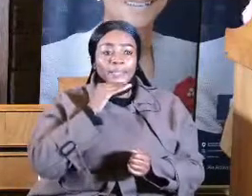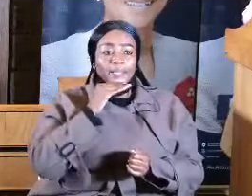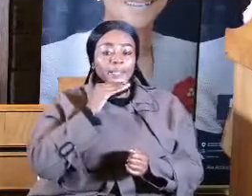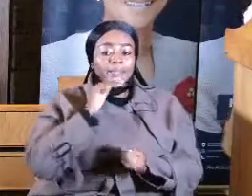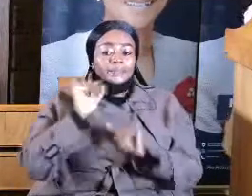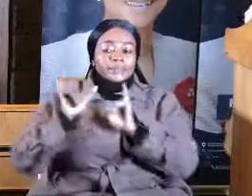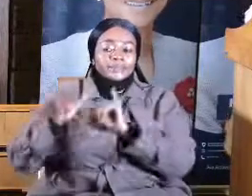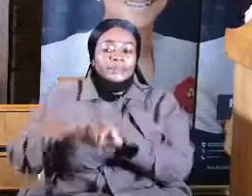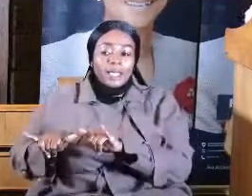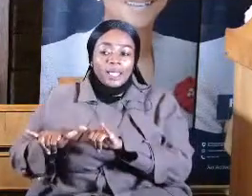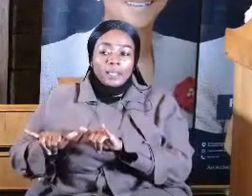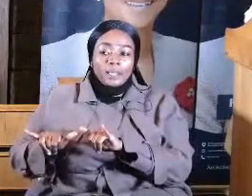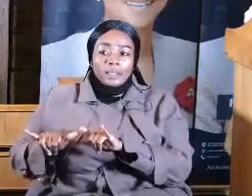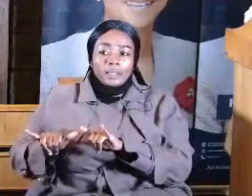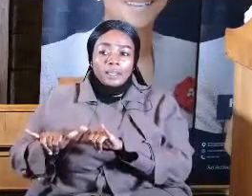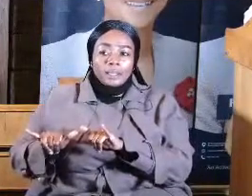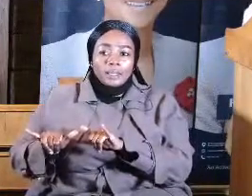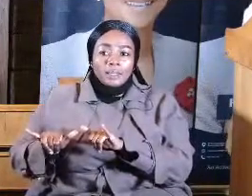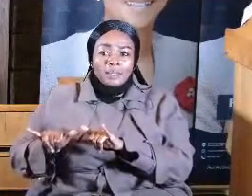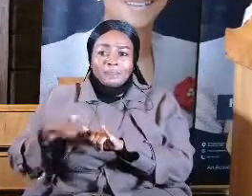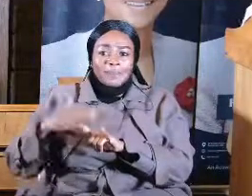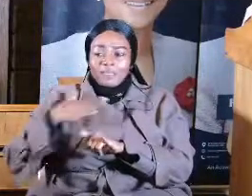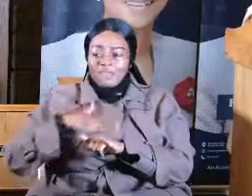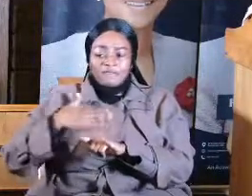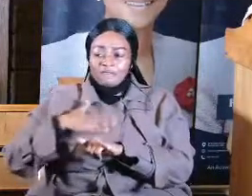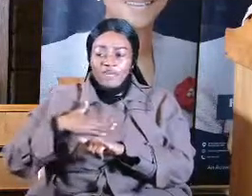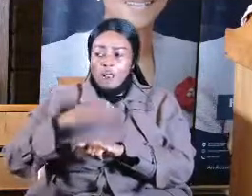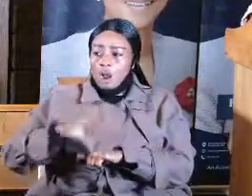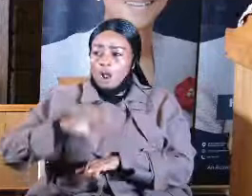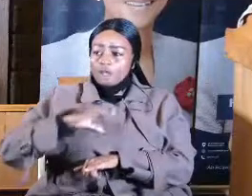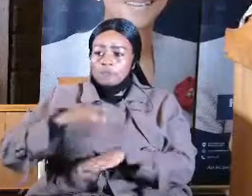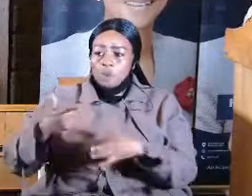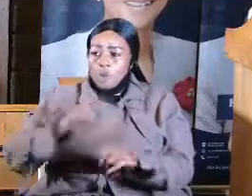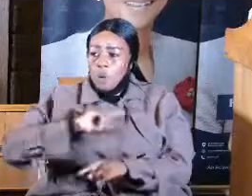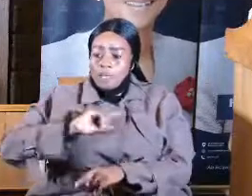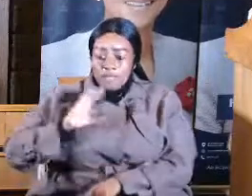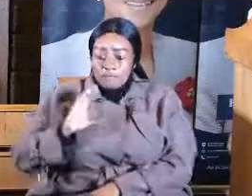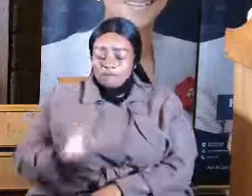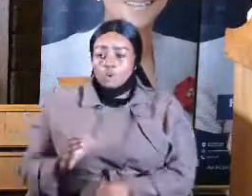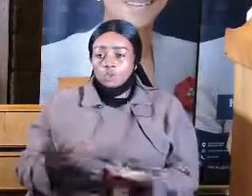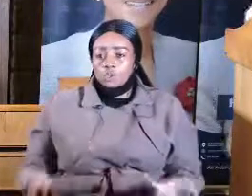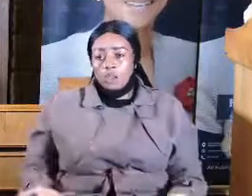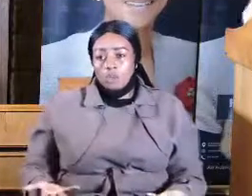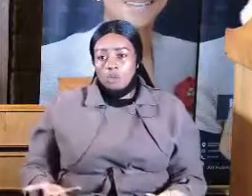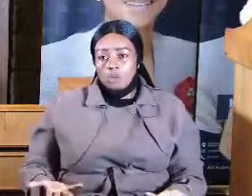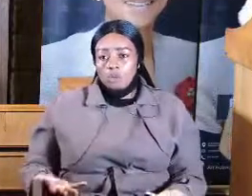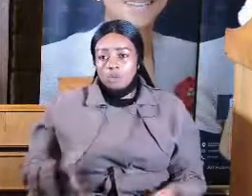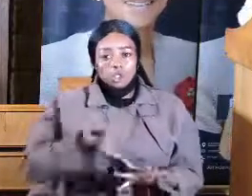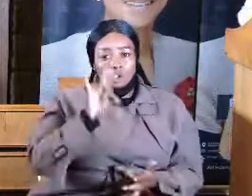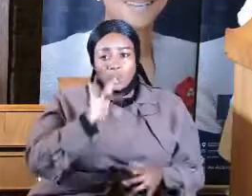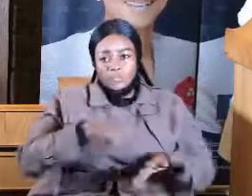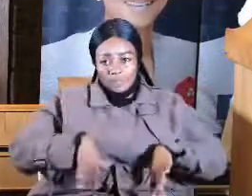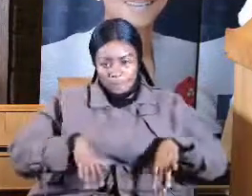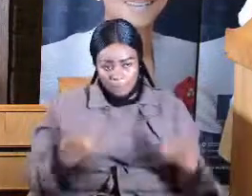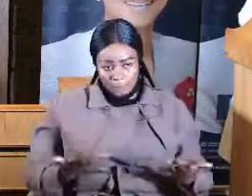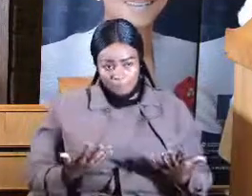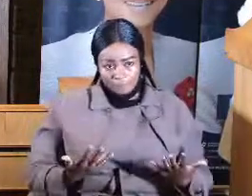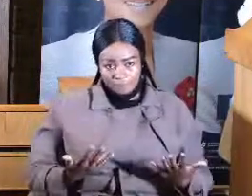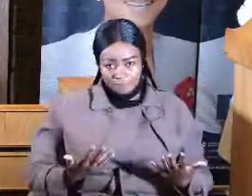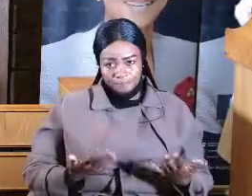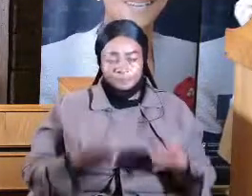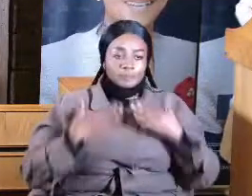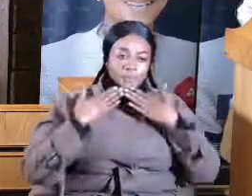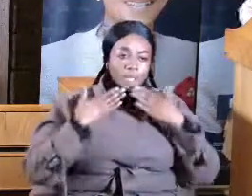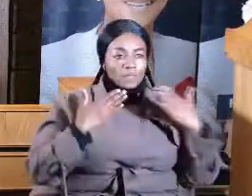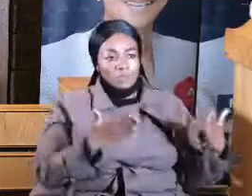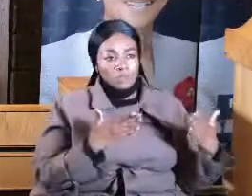where they are not supposed to be because they are forced by the circumstances that prevail in their lives. I thank